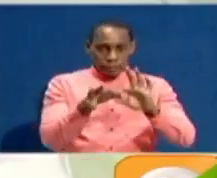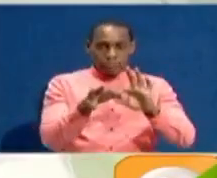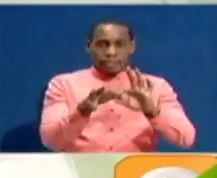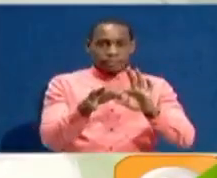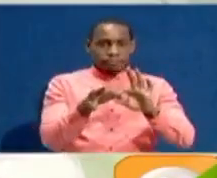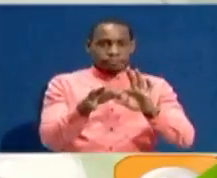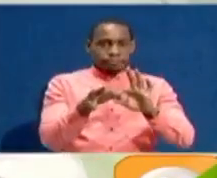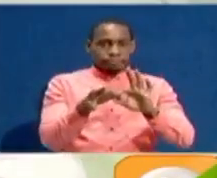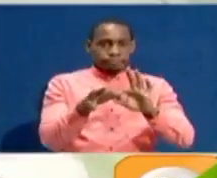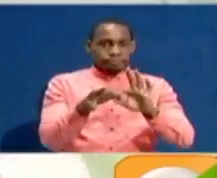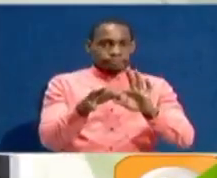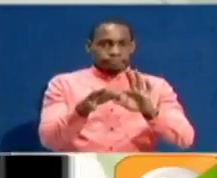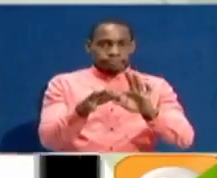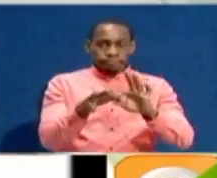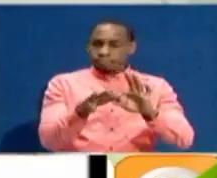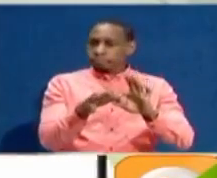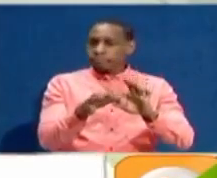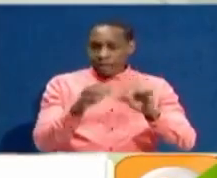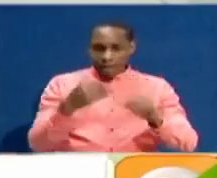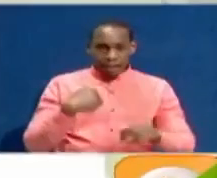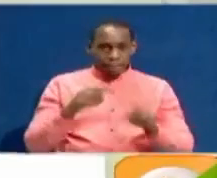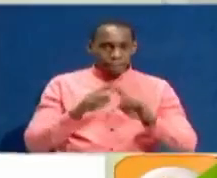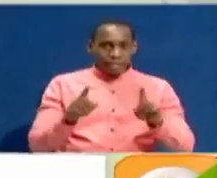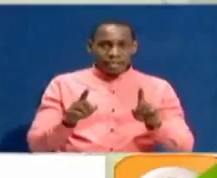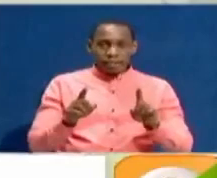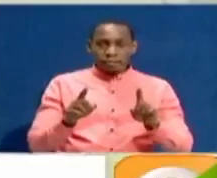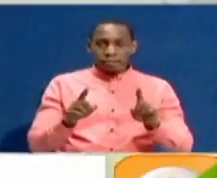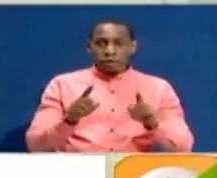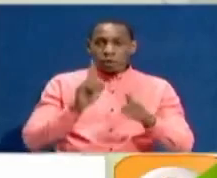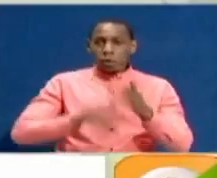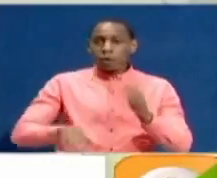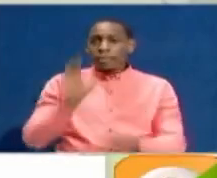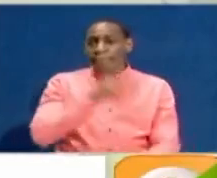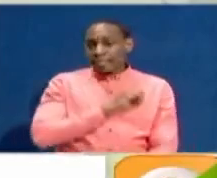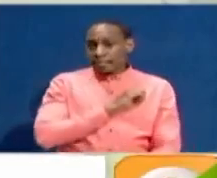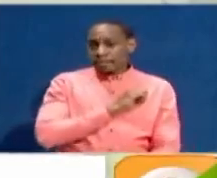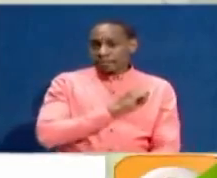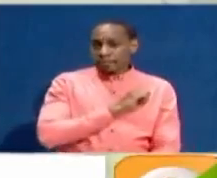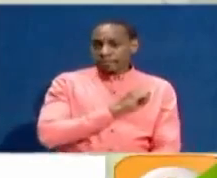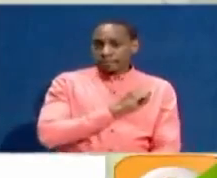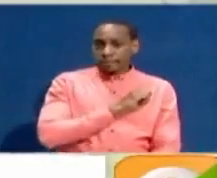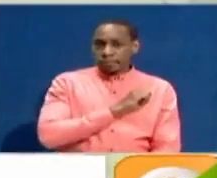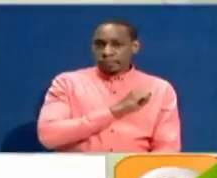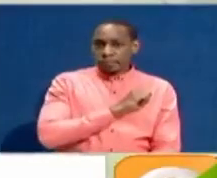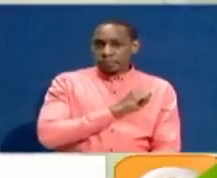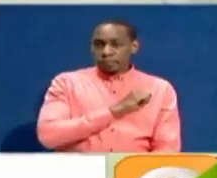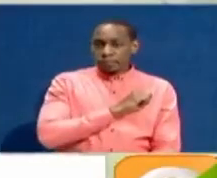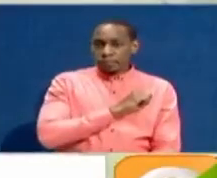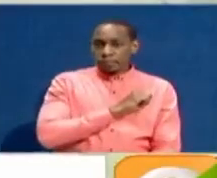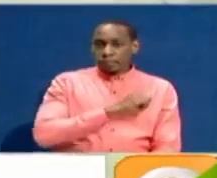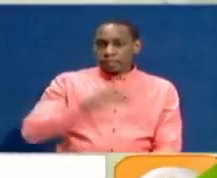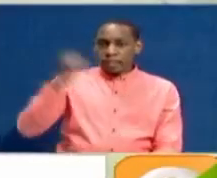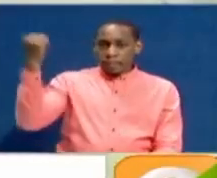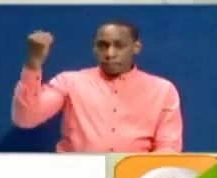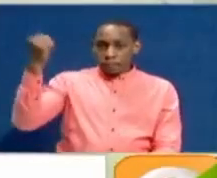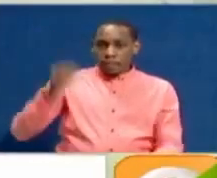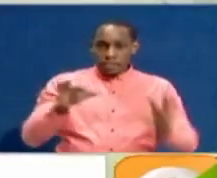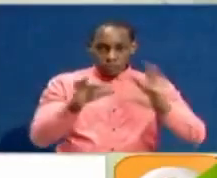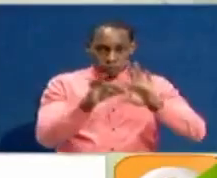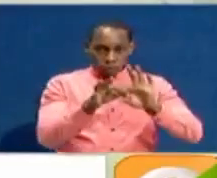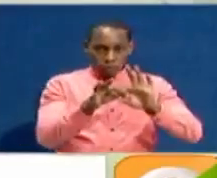iko, lakini ile ambayo inakosekana ni political